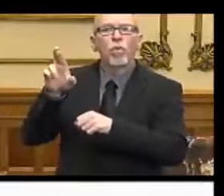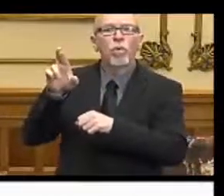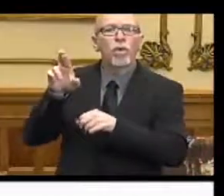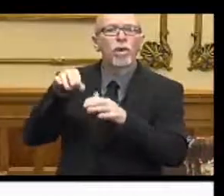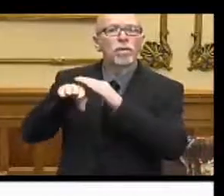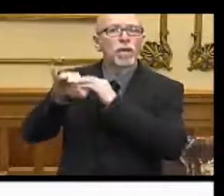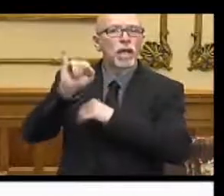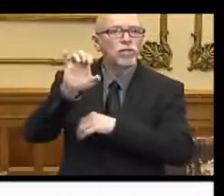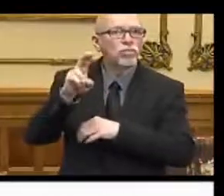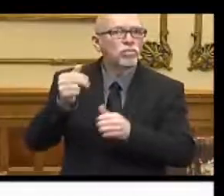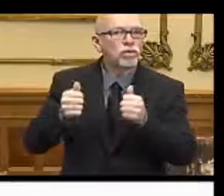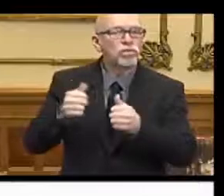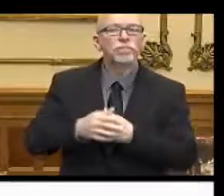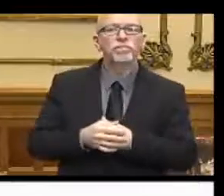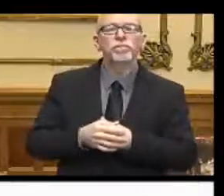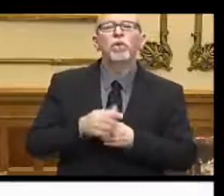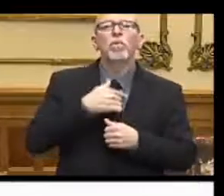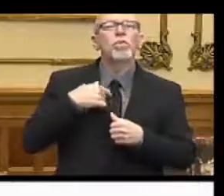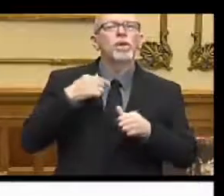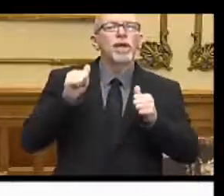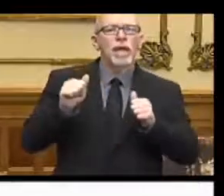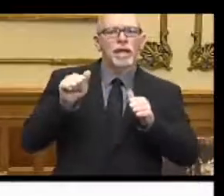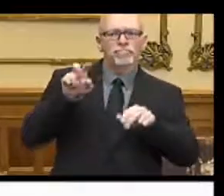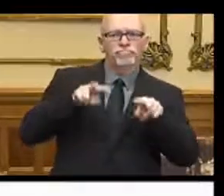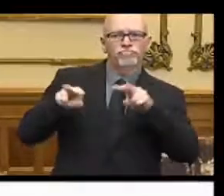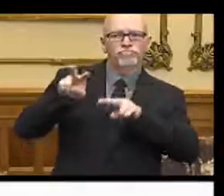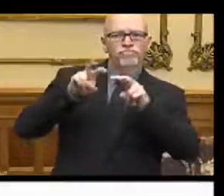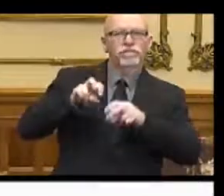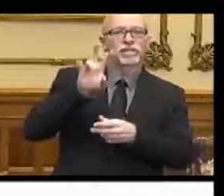the ICU. We were able to analyze